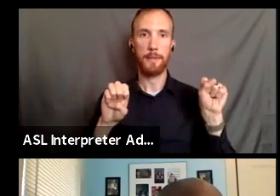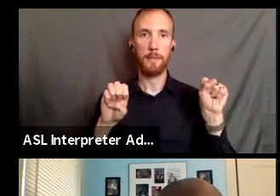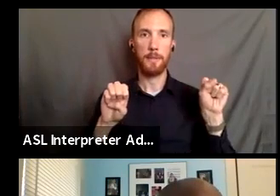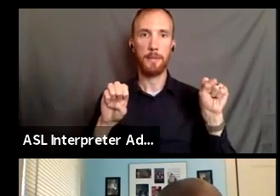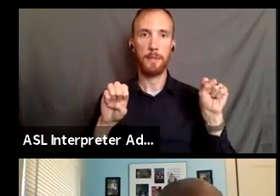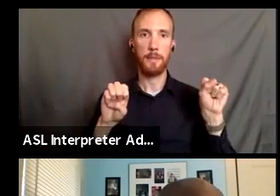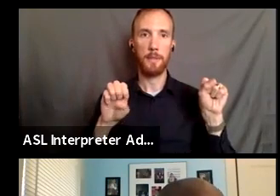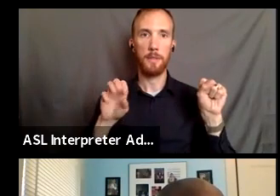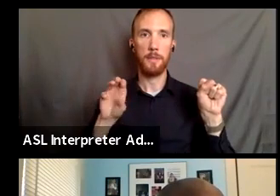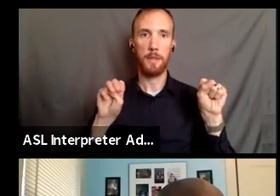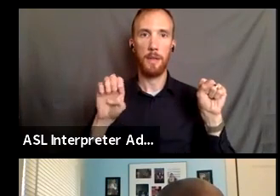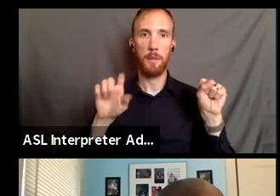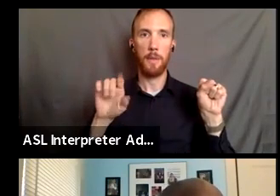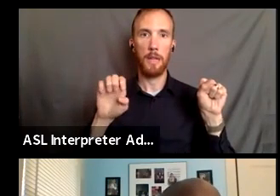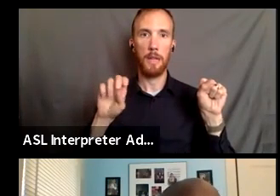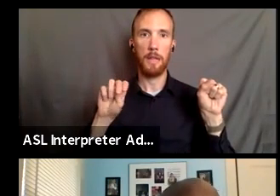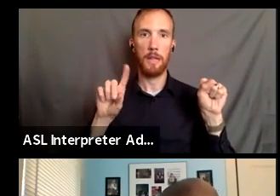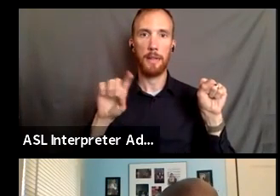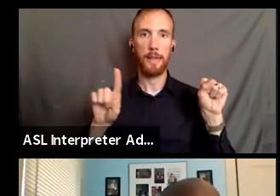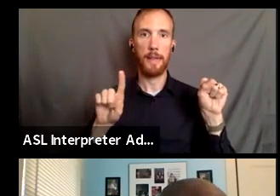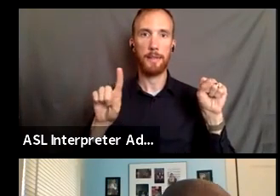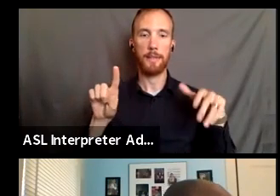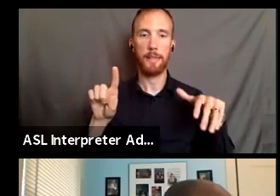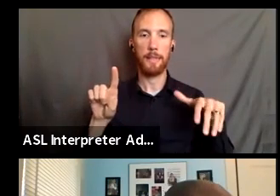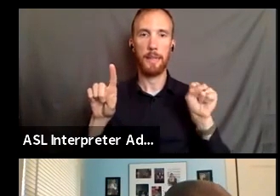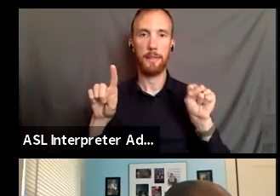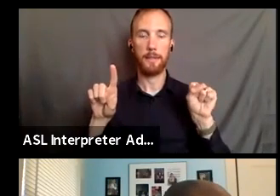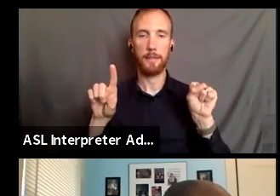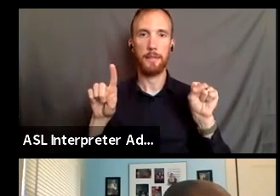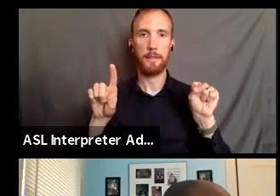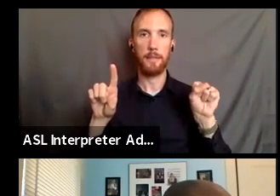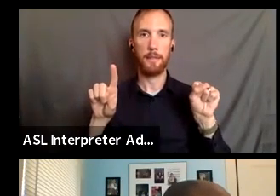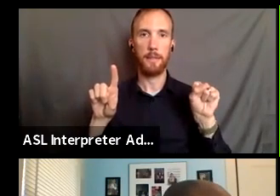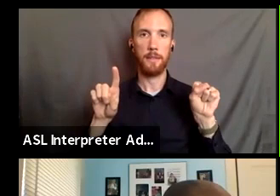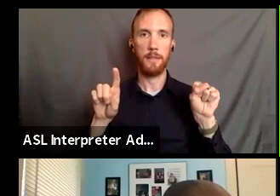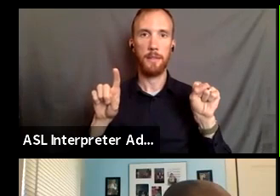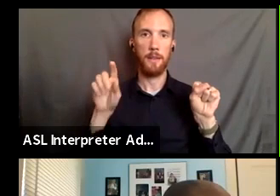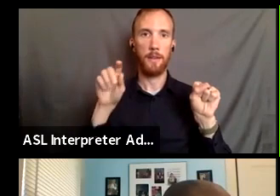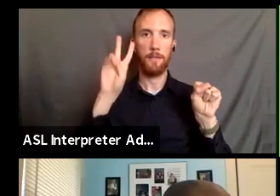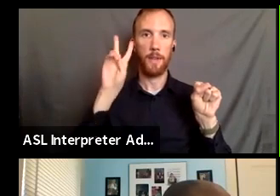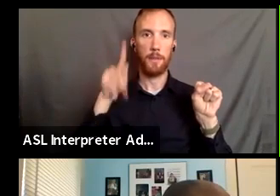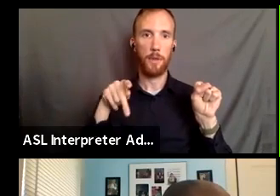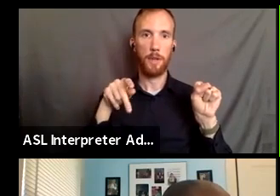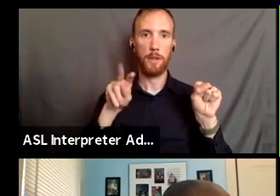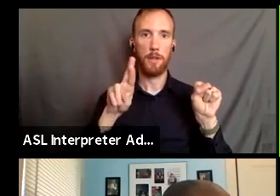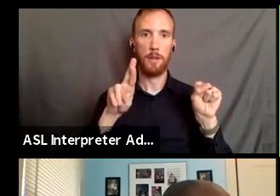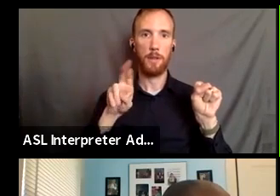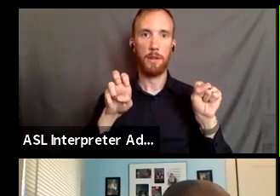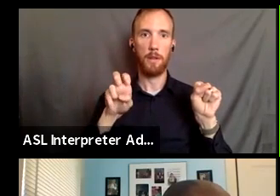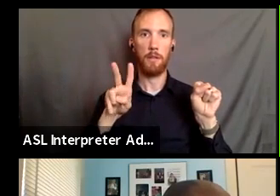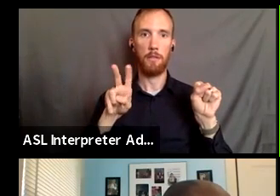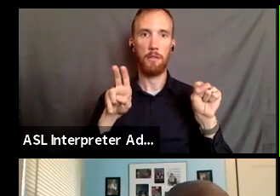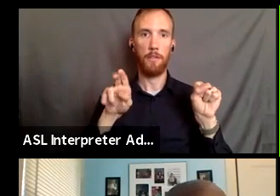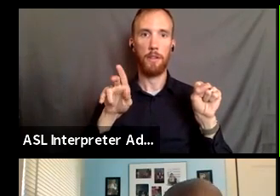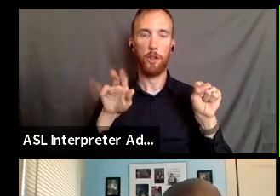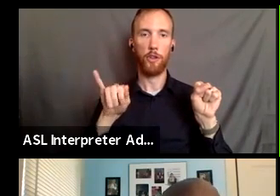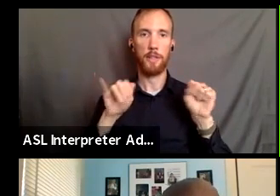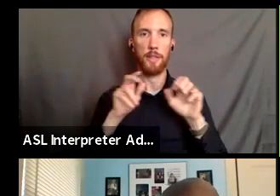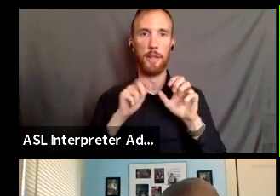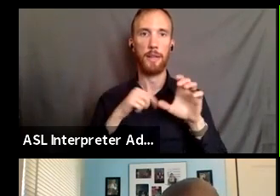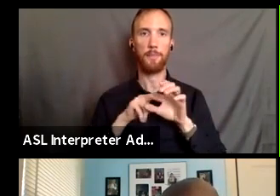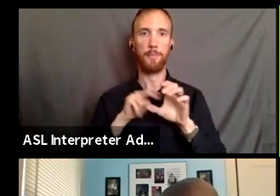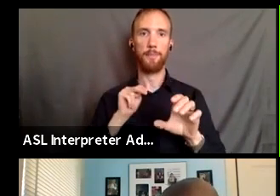member melendez yes vice president revelery i abstain